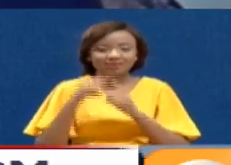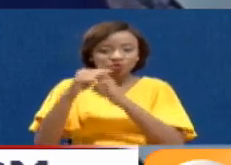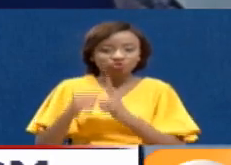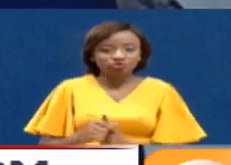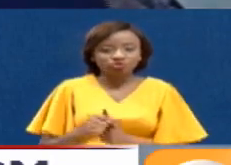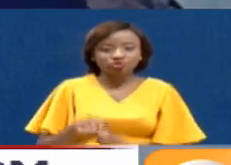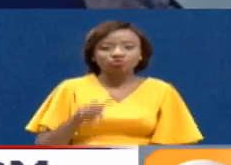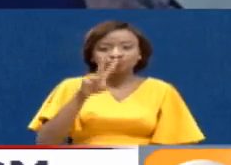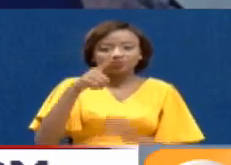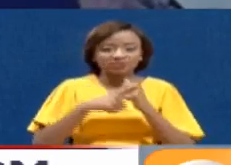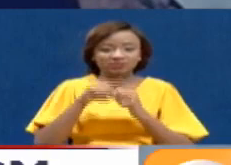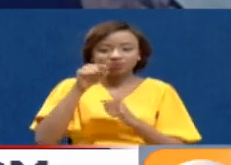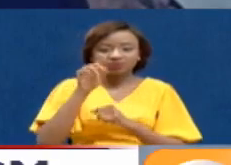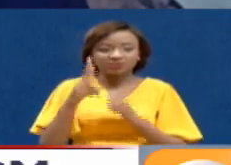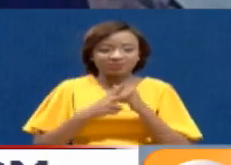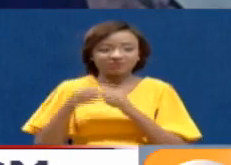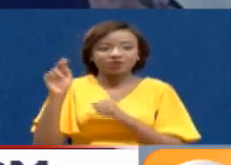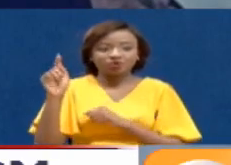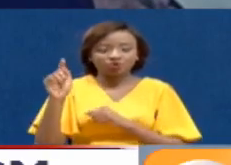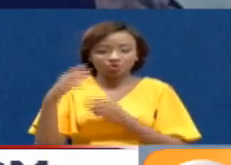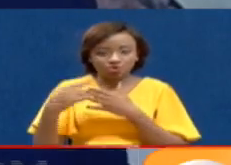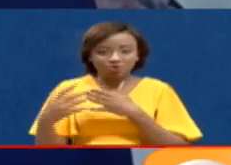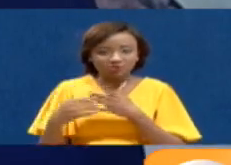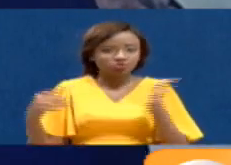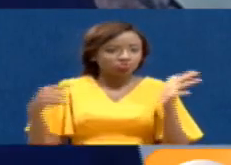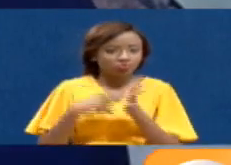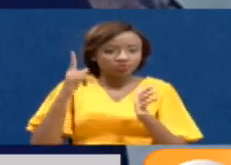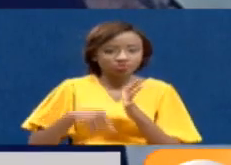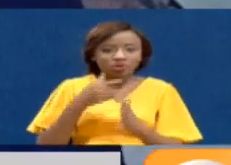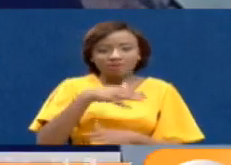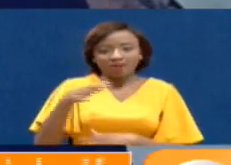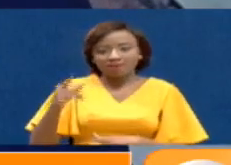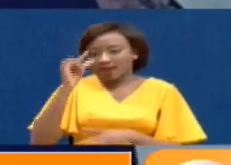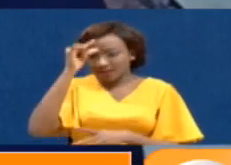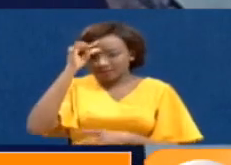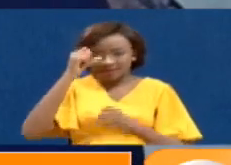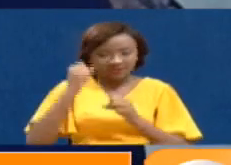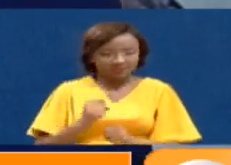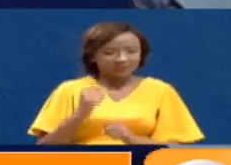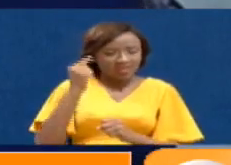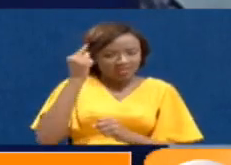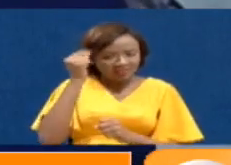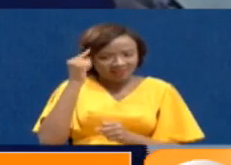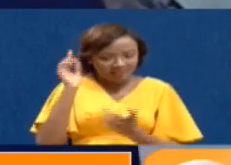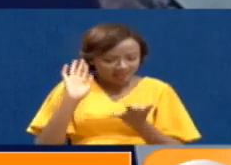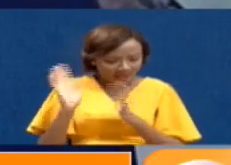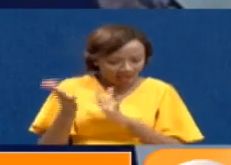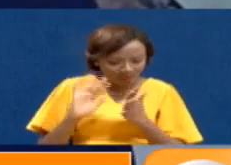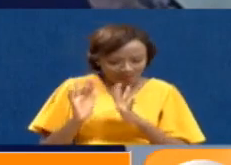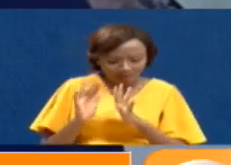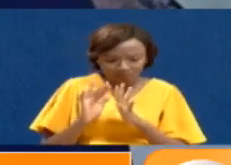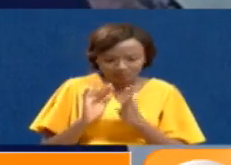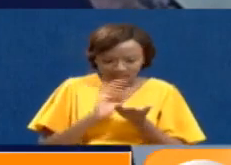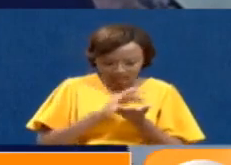was $26.7 billion. So what are we saying? Governments may have to rethink applying capital controls